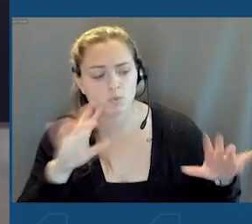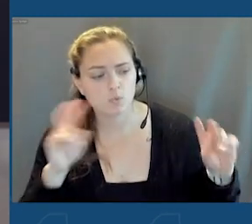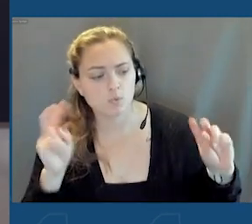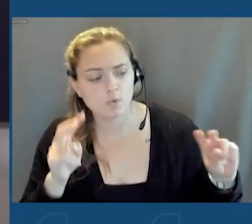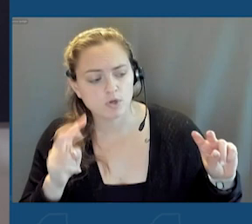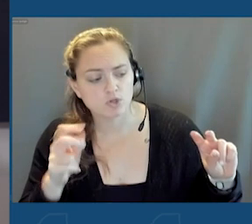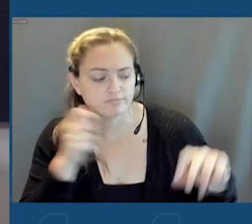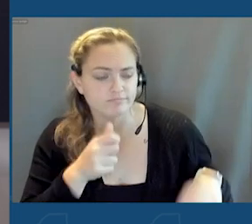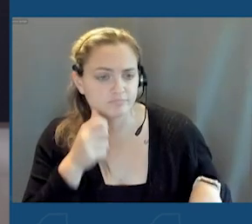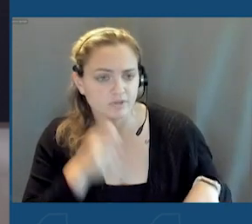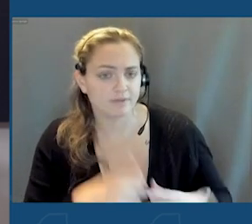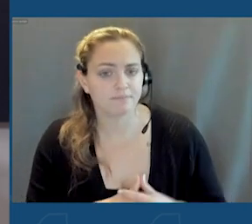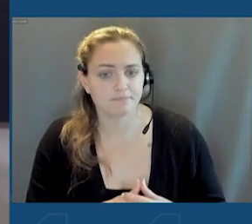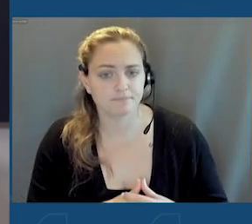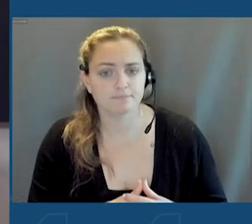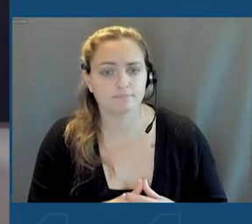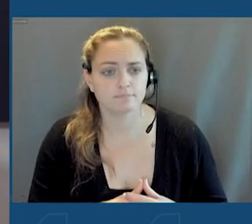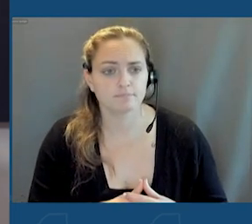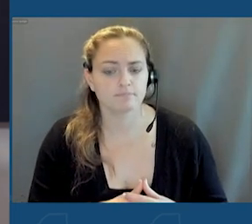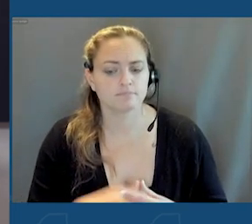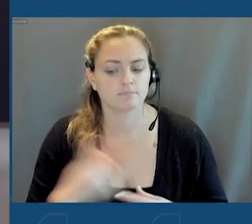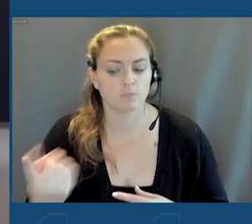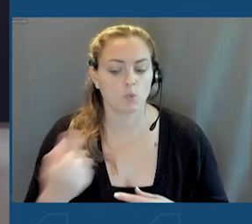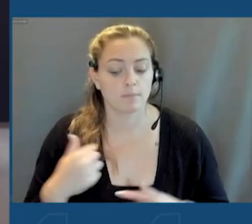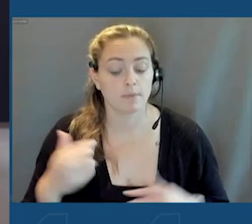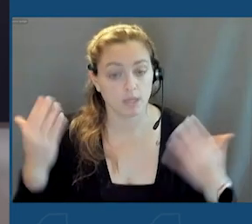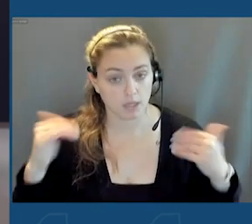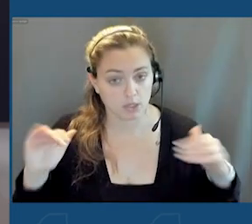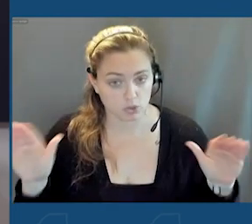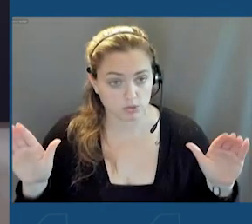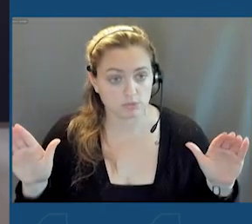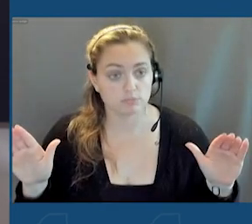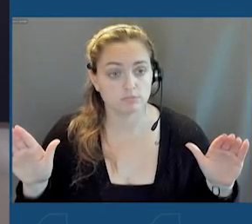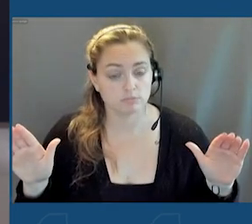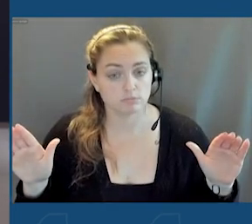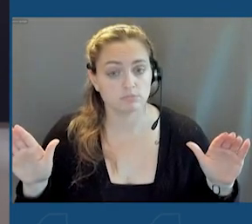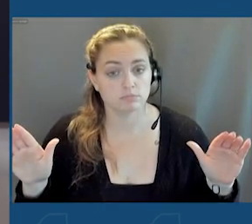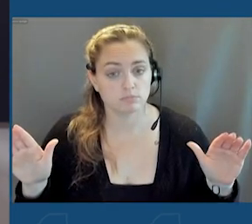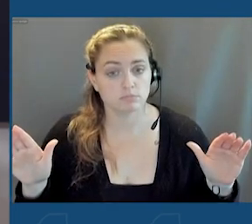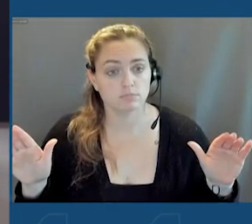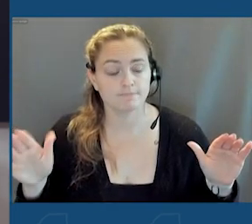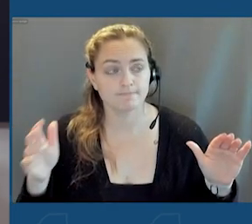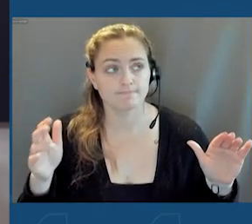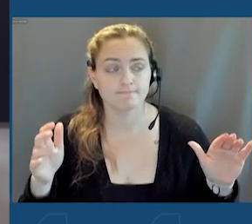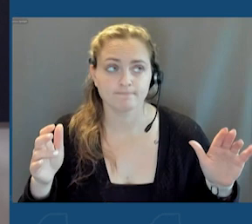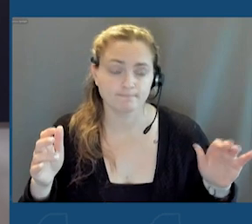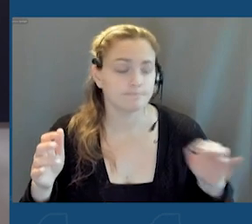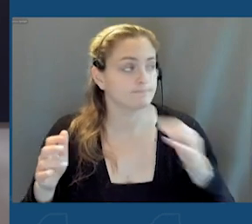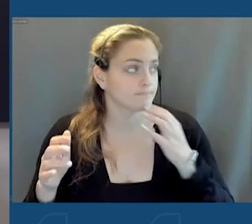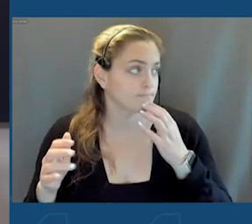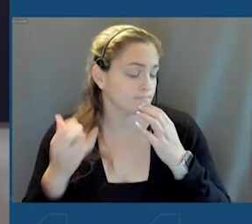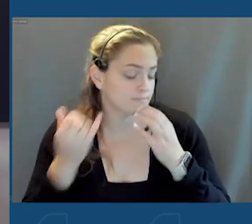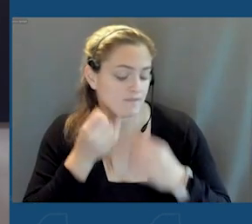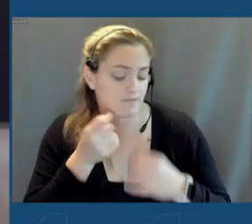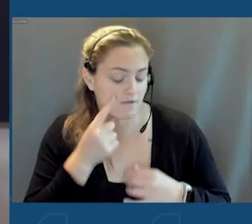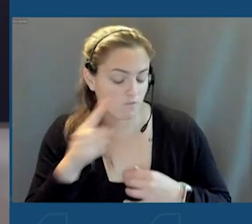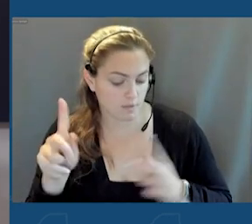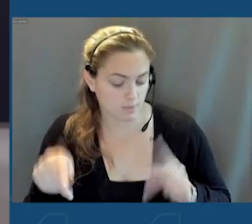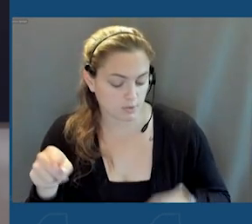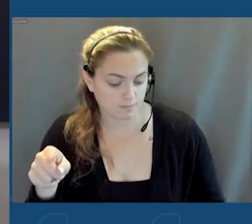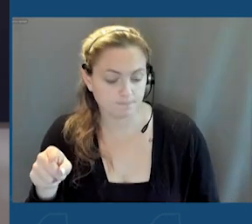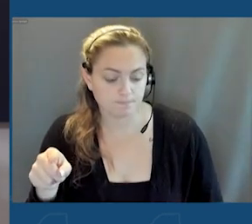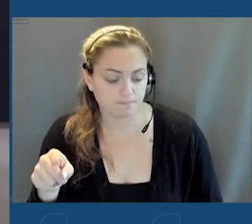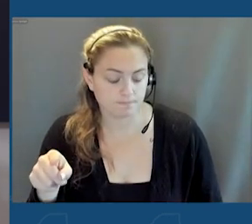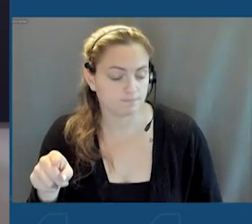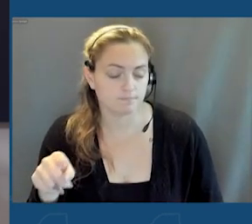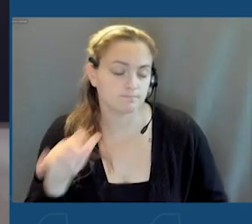day out. And one of my angels that, if not for this angel, we really would not